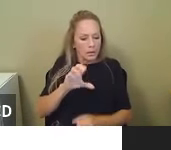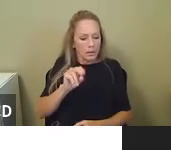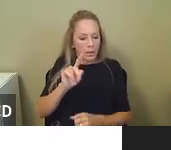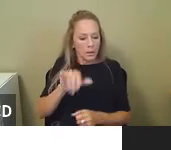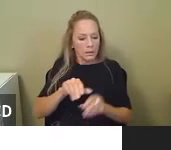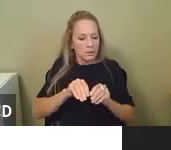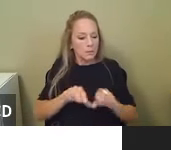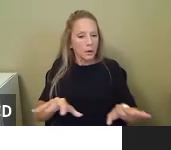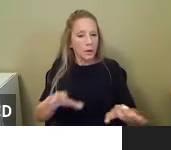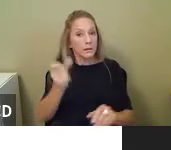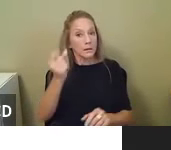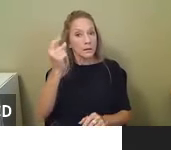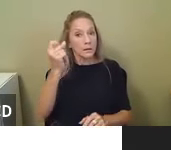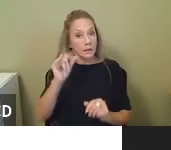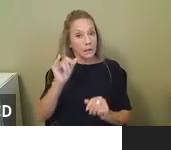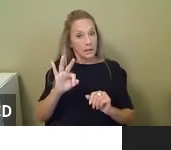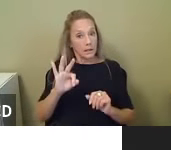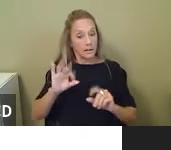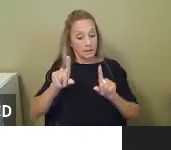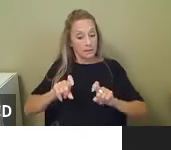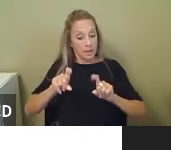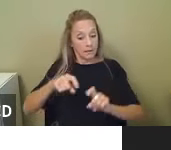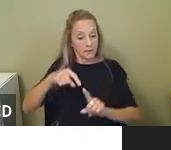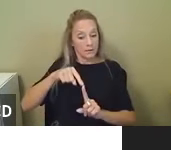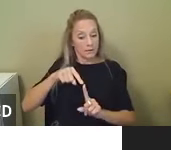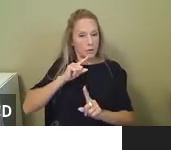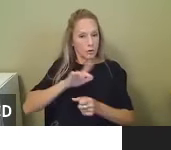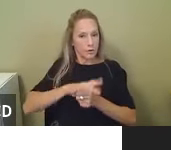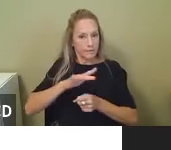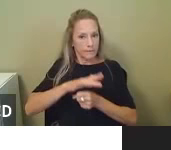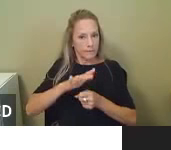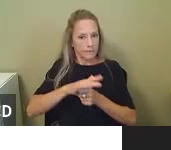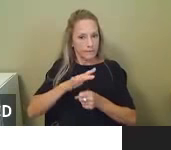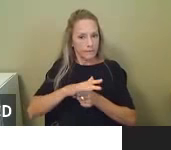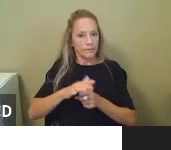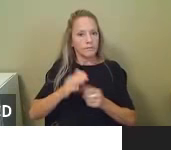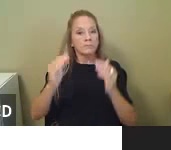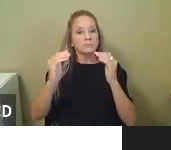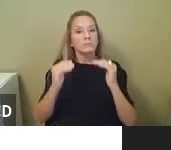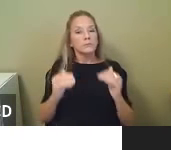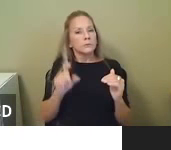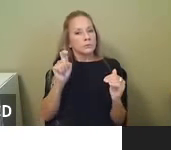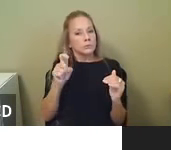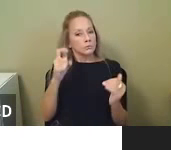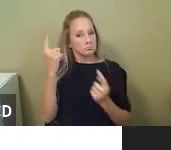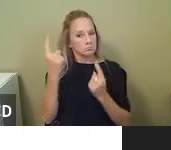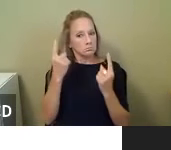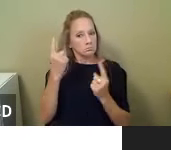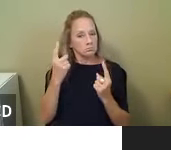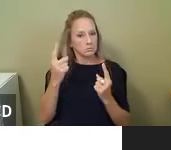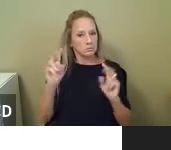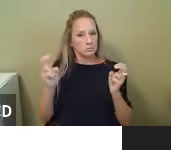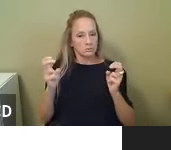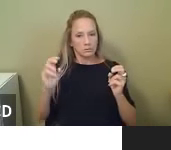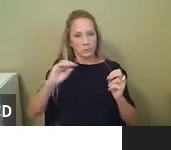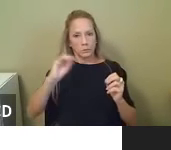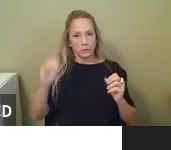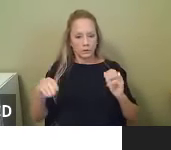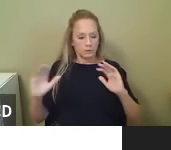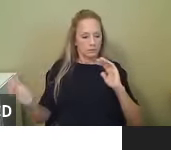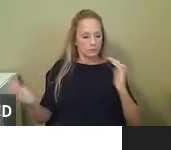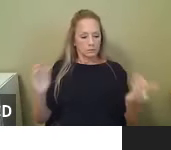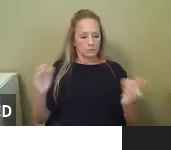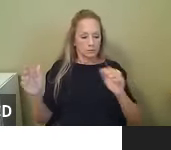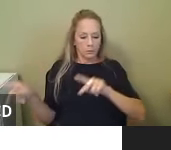testing volumes are adequate. And that's why I'll talk about testing volumes. It needs to be considered as a proportion of population. So anywhere you look